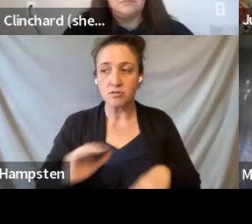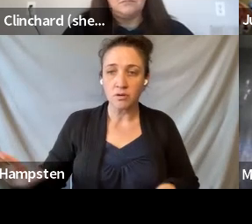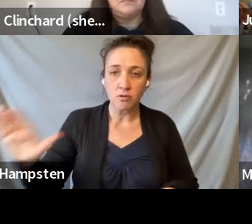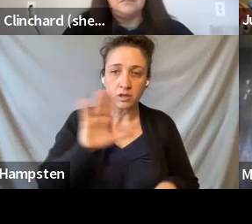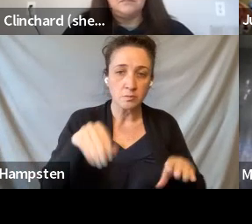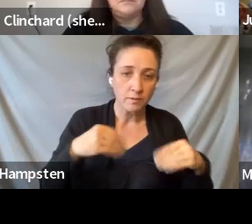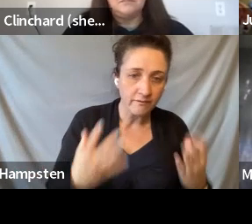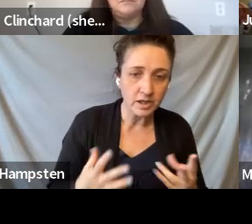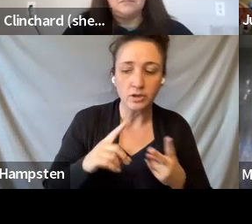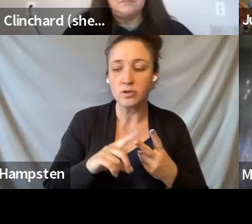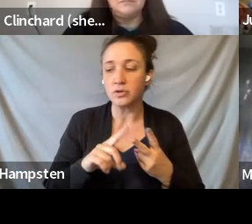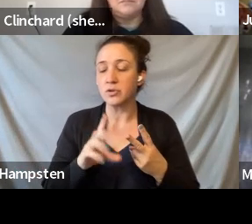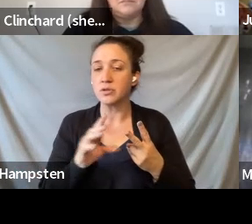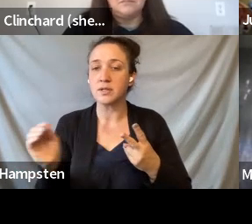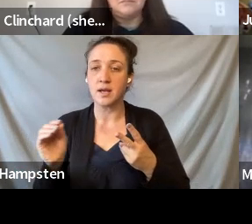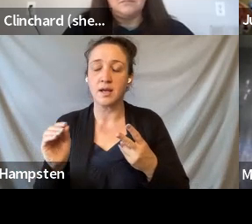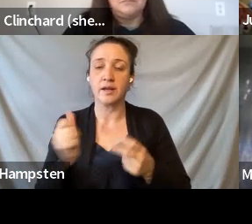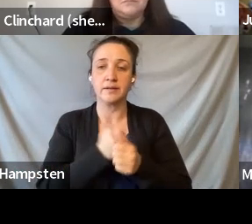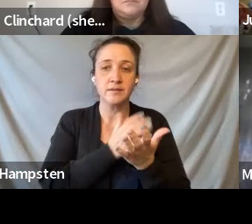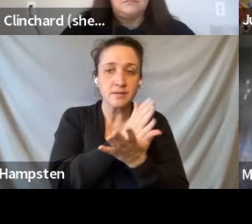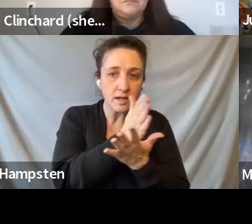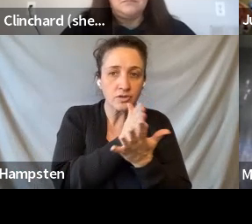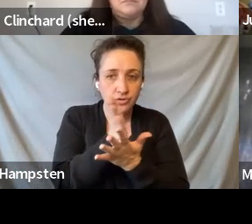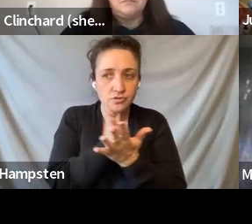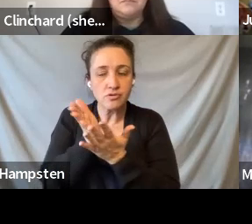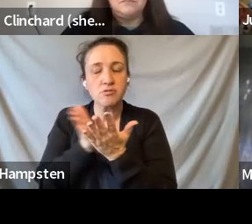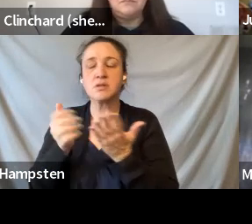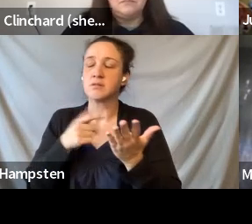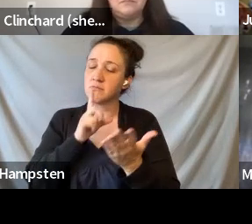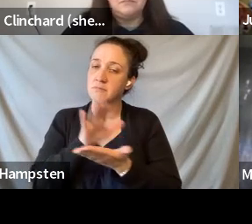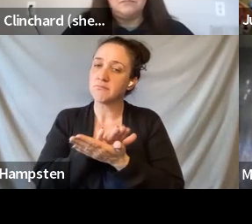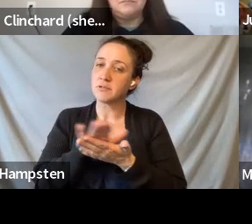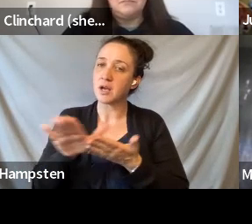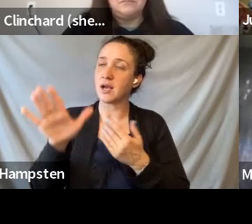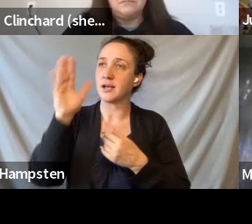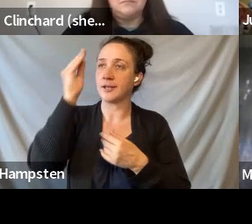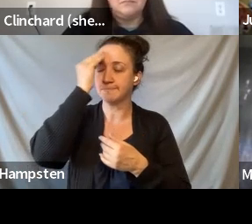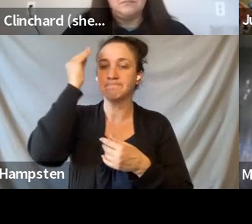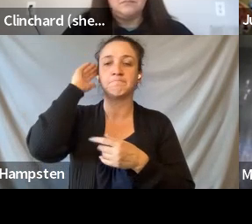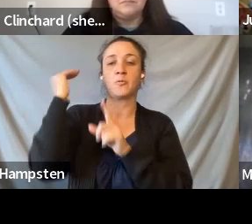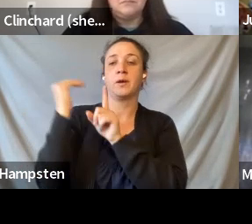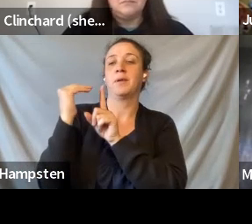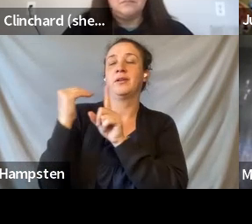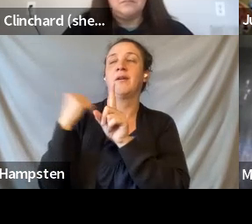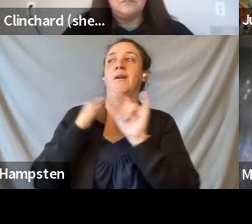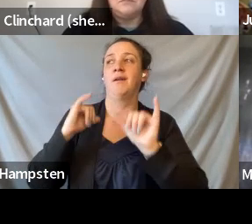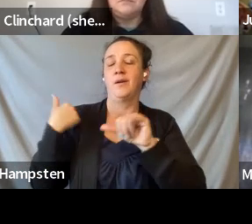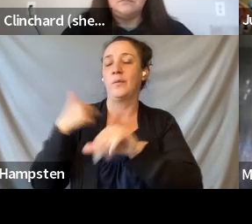providers and across sectors. And I think it's a great reminder of how much better we are when we're